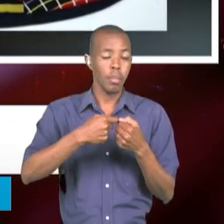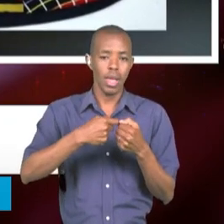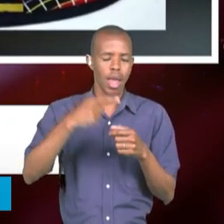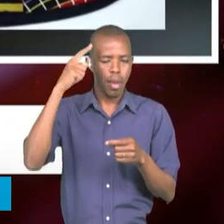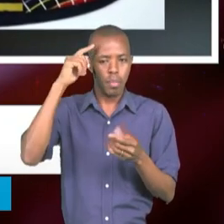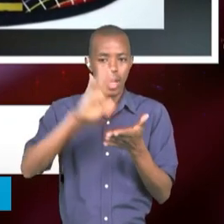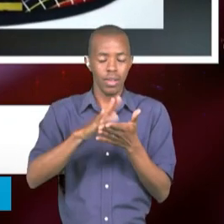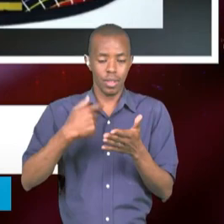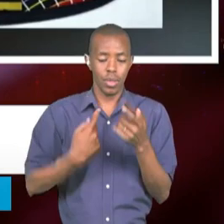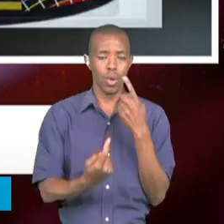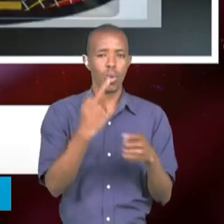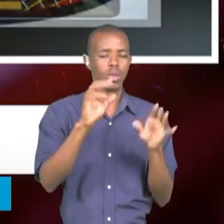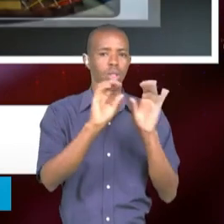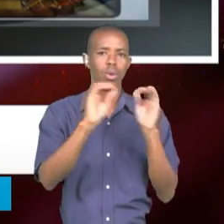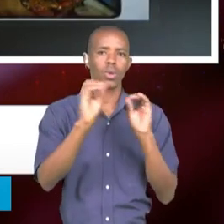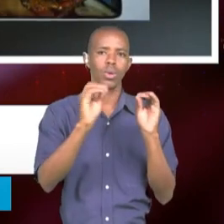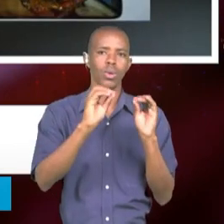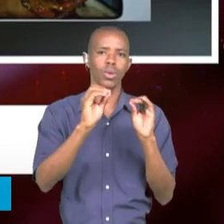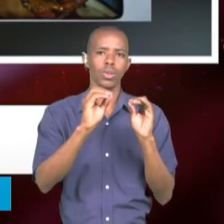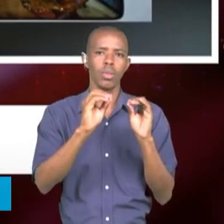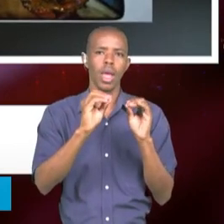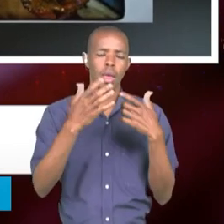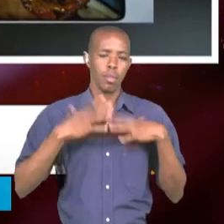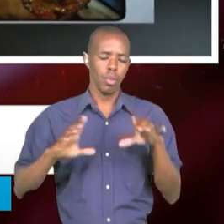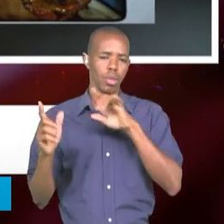Okay. Yeah. You know, the guy who was coming to test,